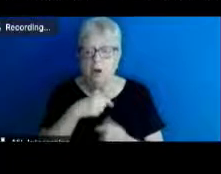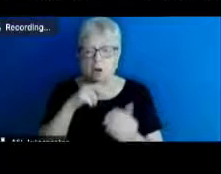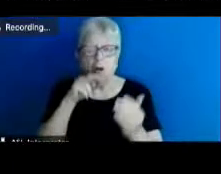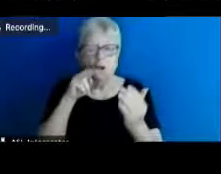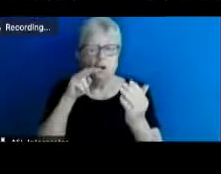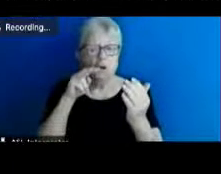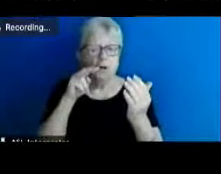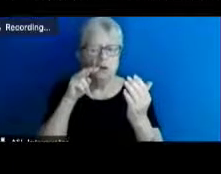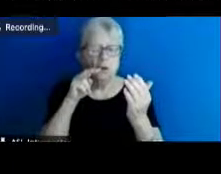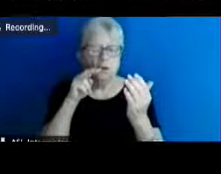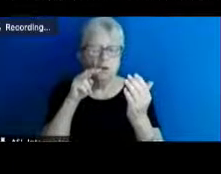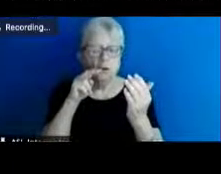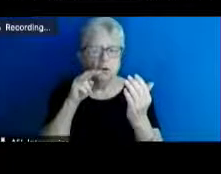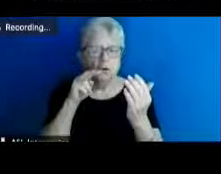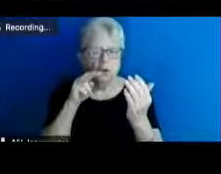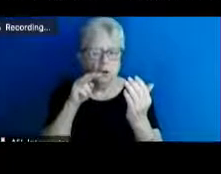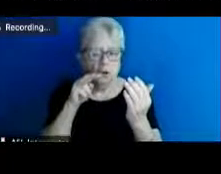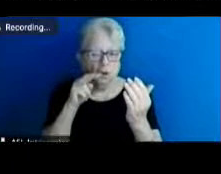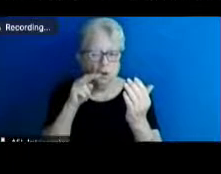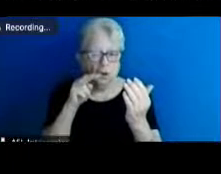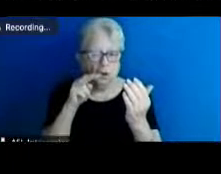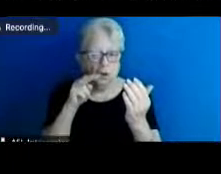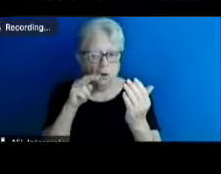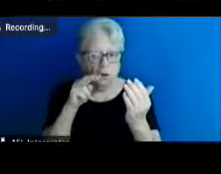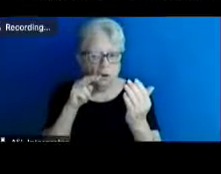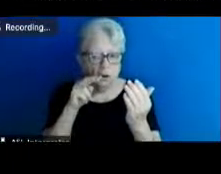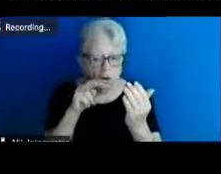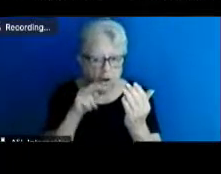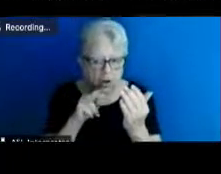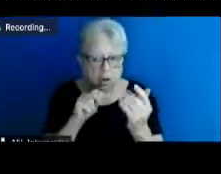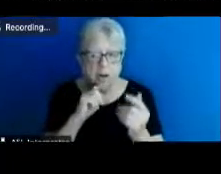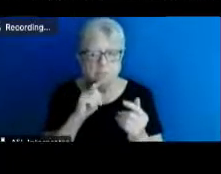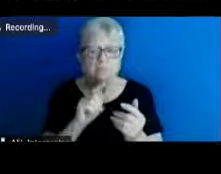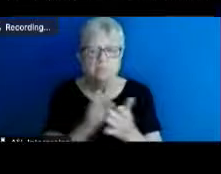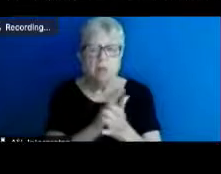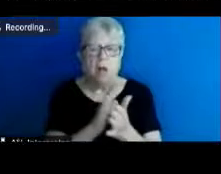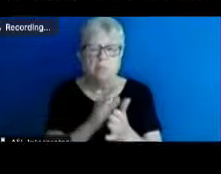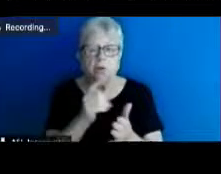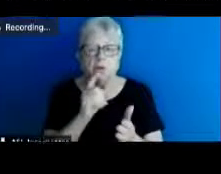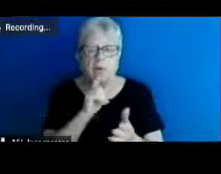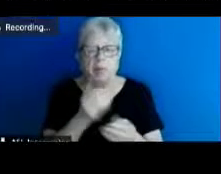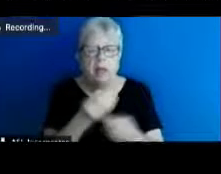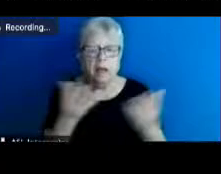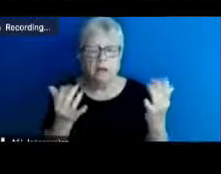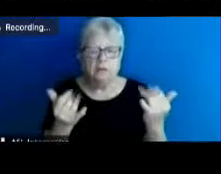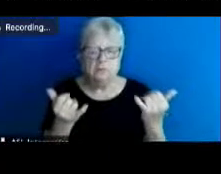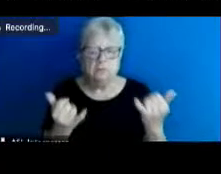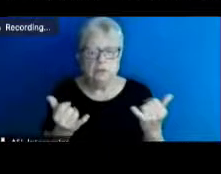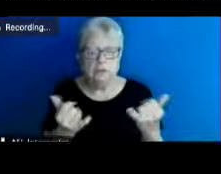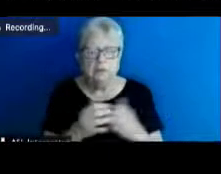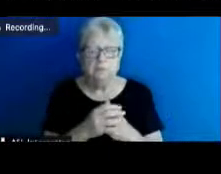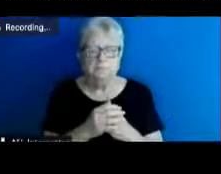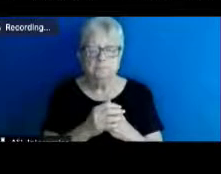at today. And so the copies of those are in the handouts for today.